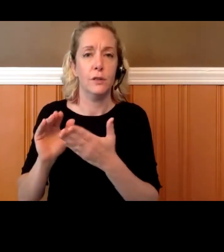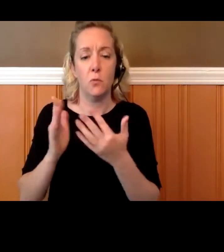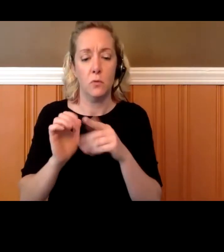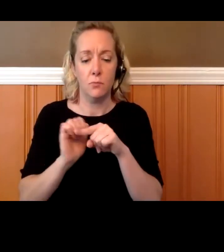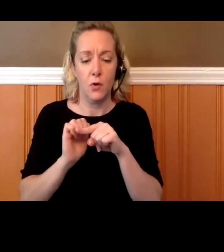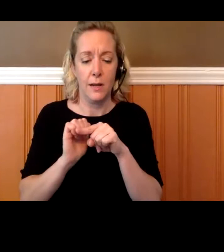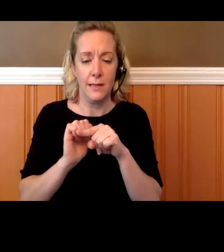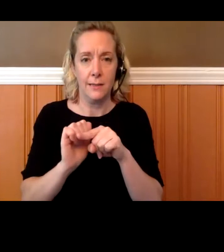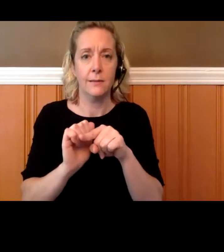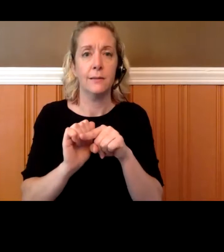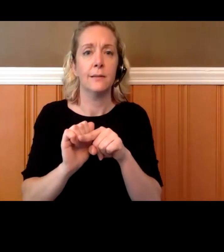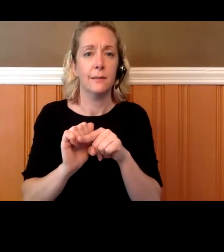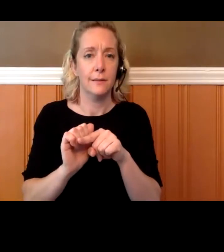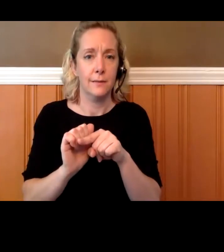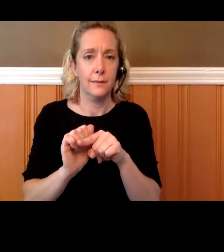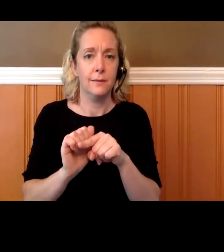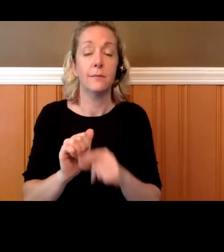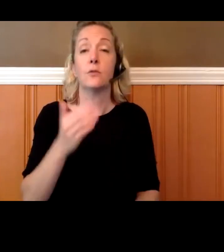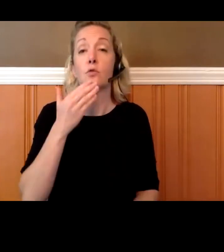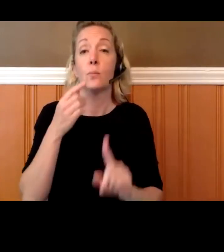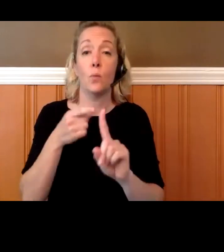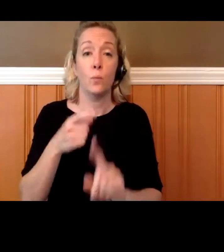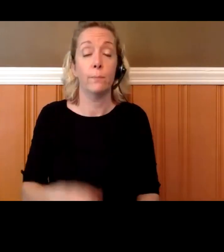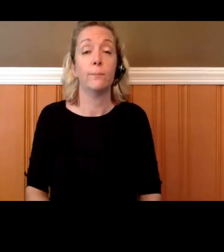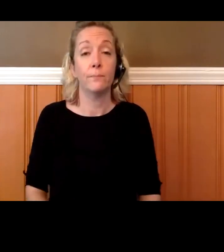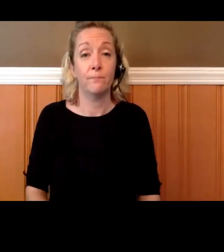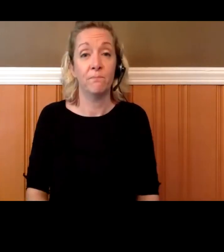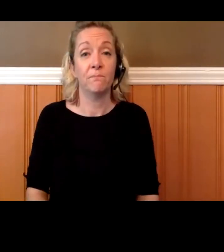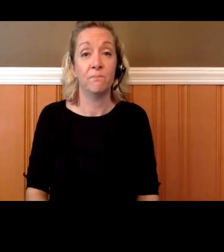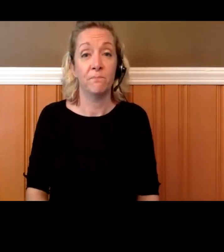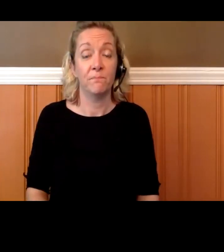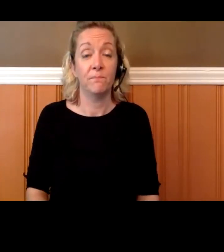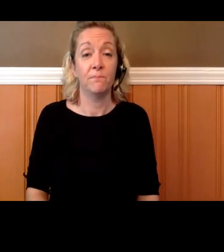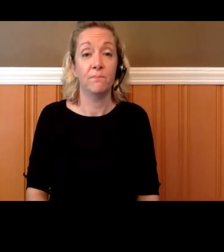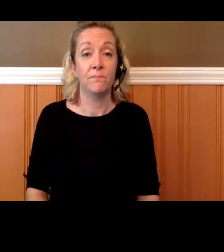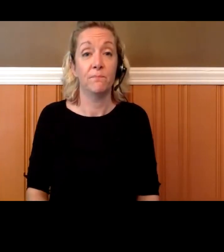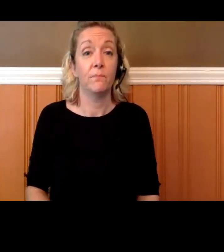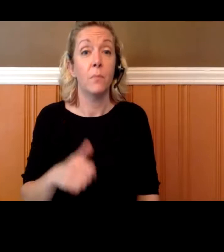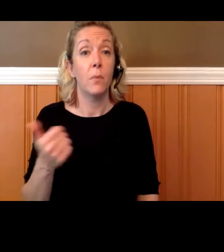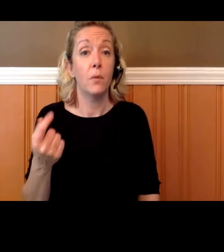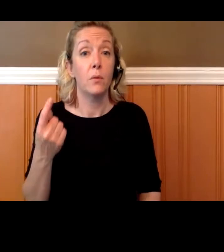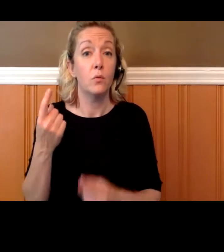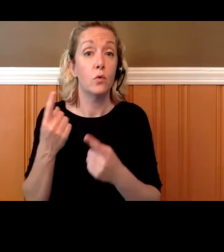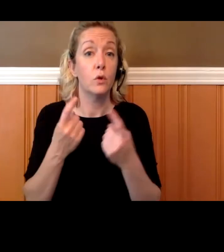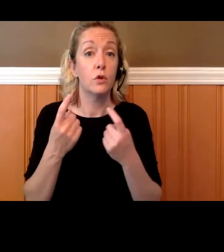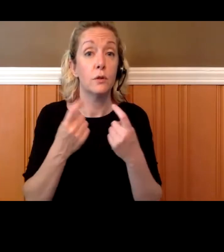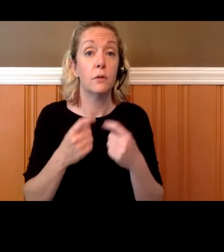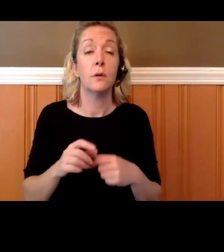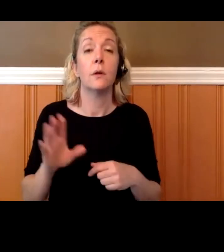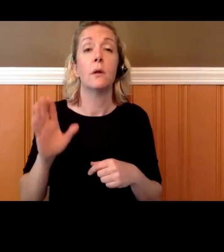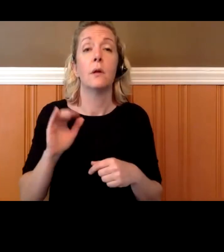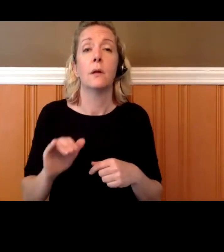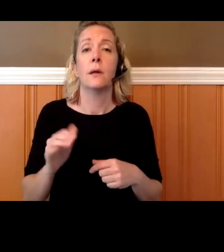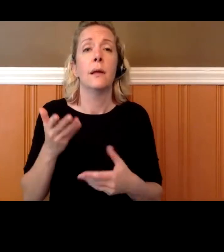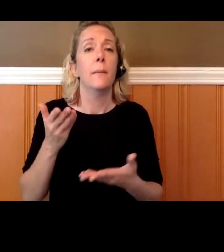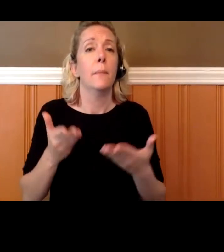before you go there. So hopefully you'll be able. Good point, Donna. Yes. All right. Any other questions? You may have answered